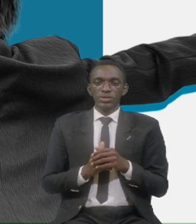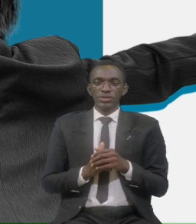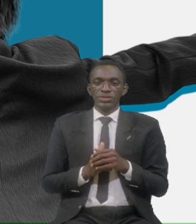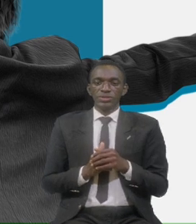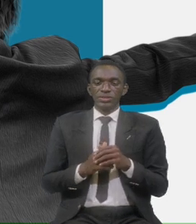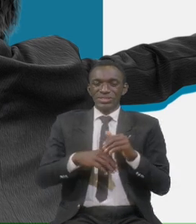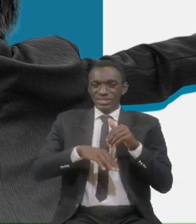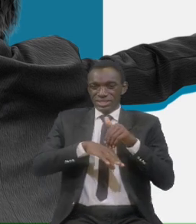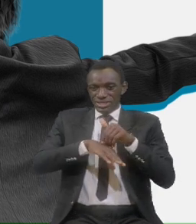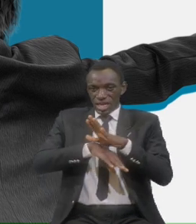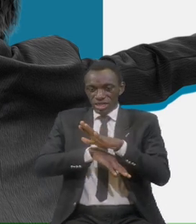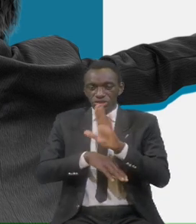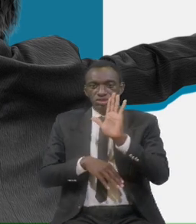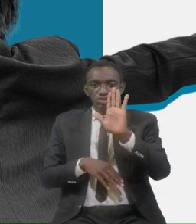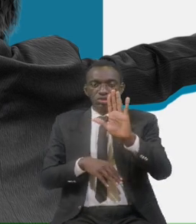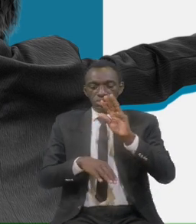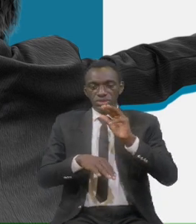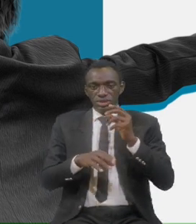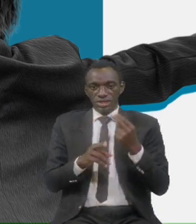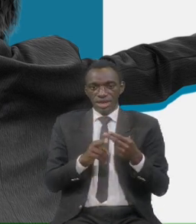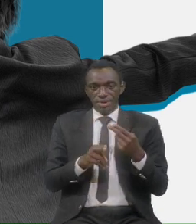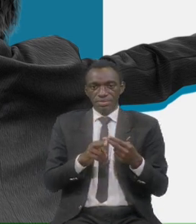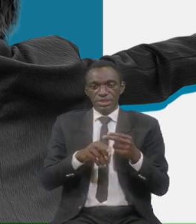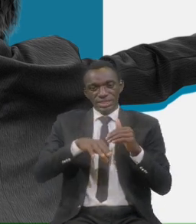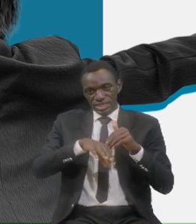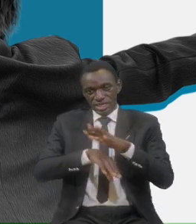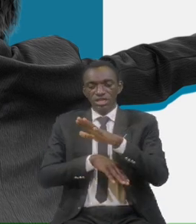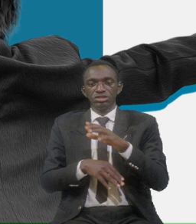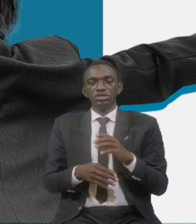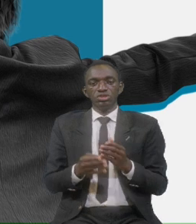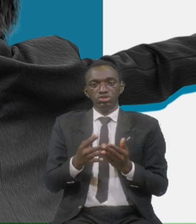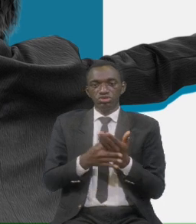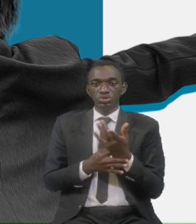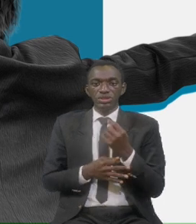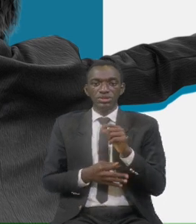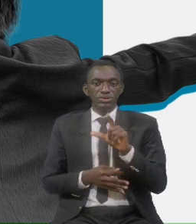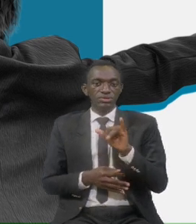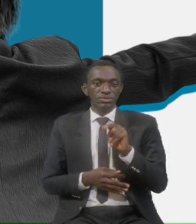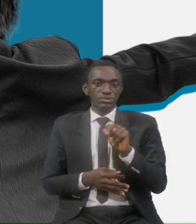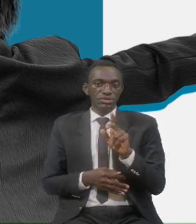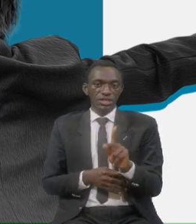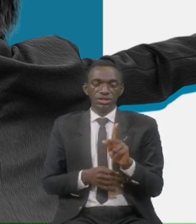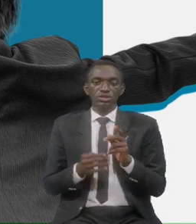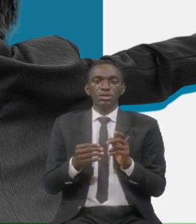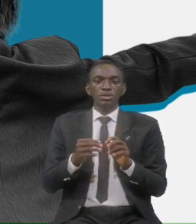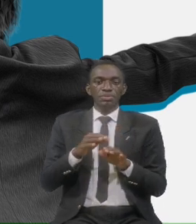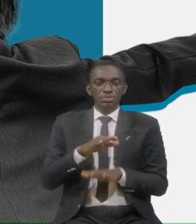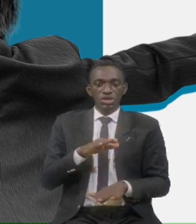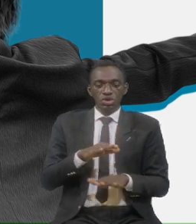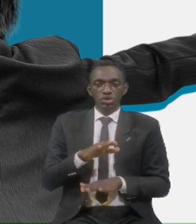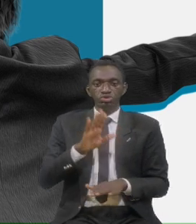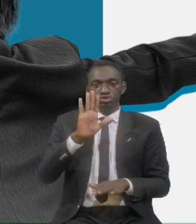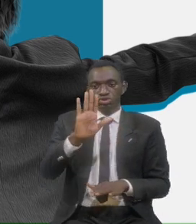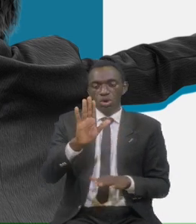send us a message, all right, through the link below your player. Please click